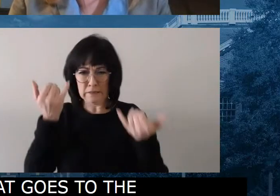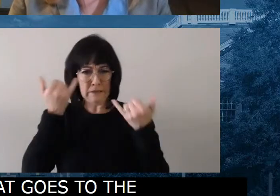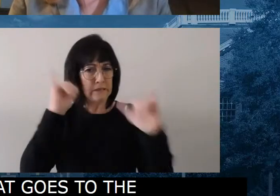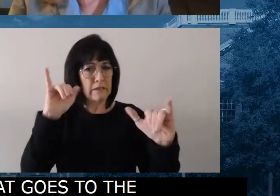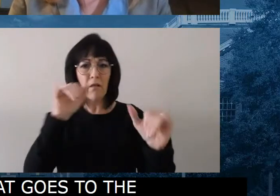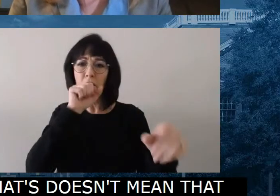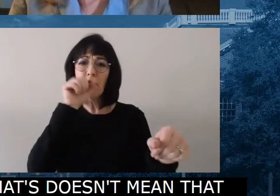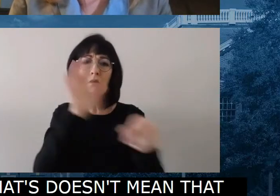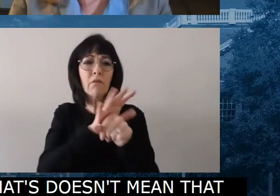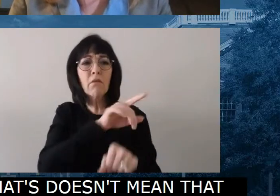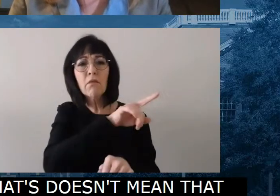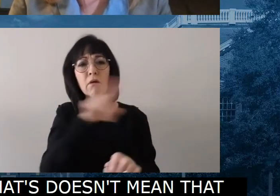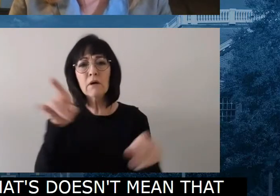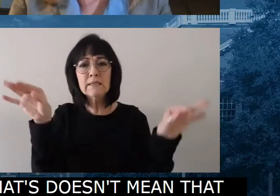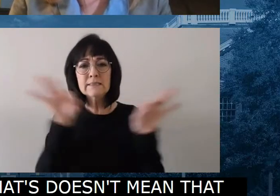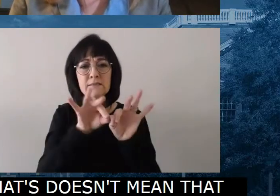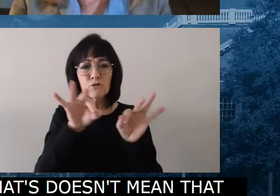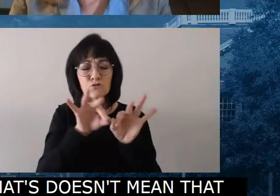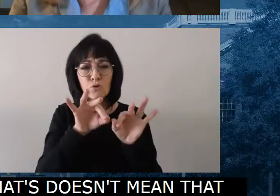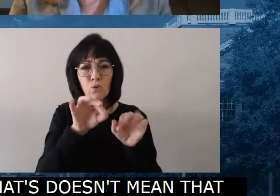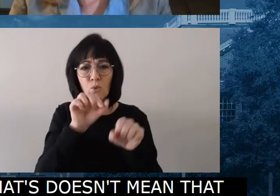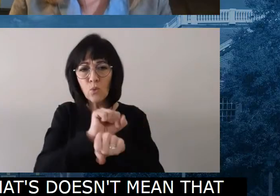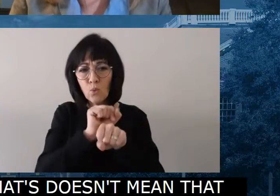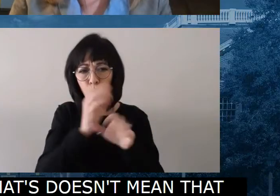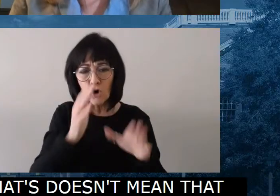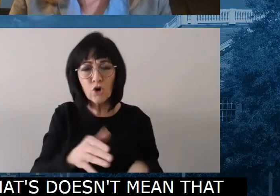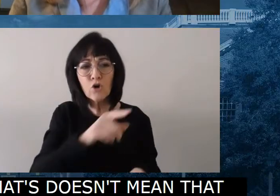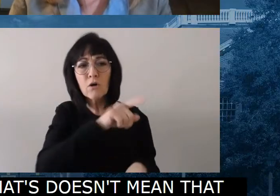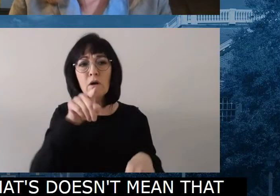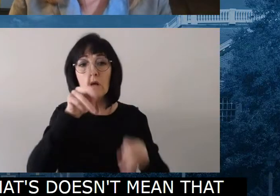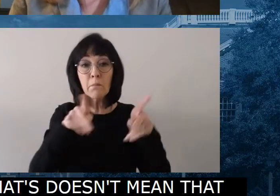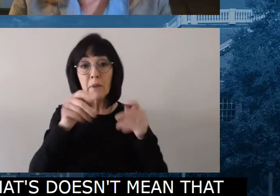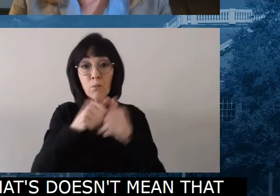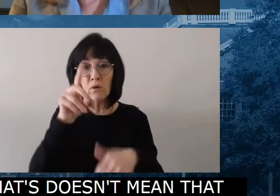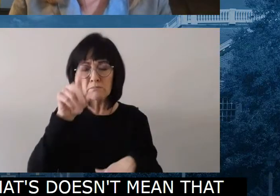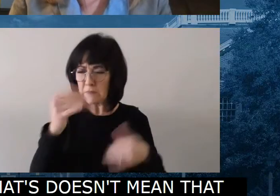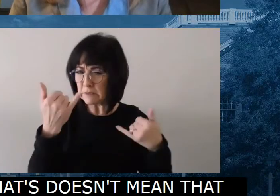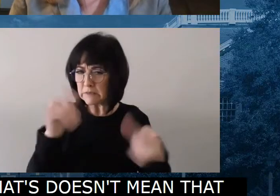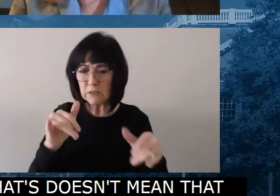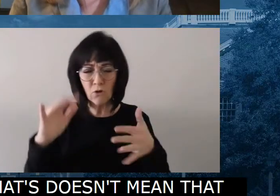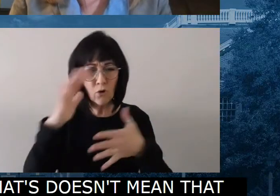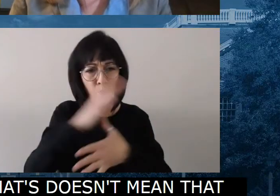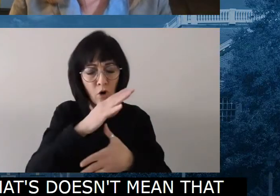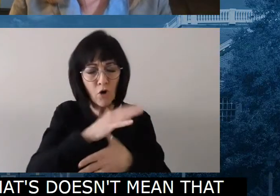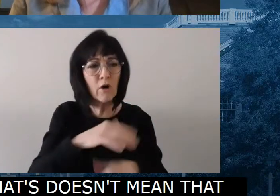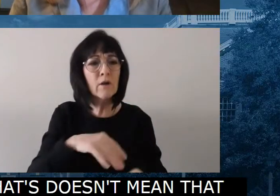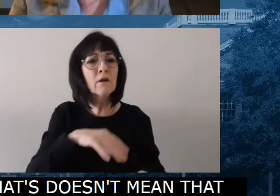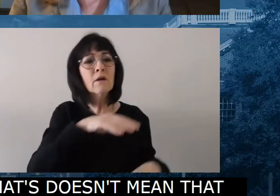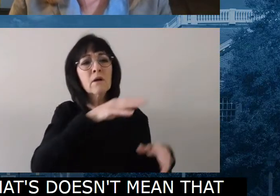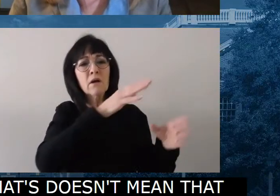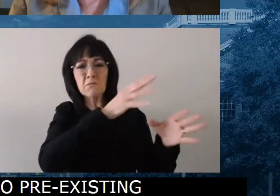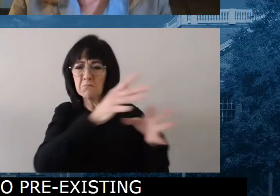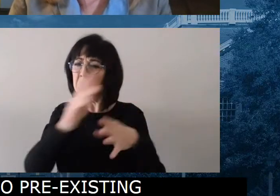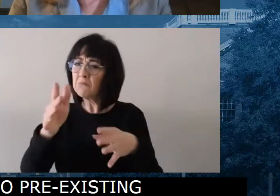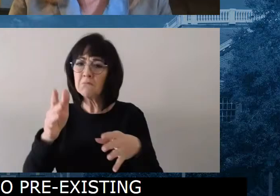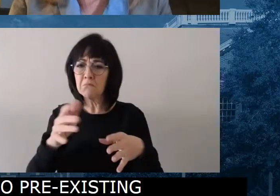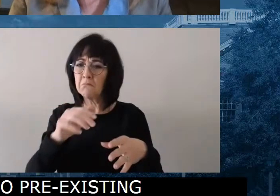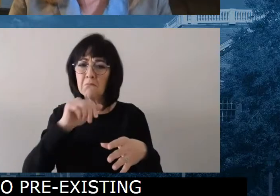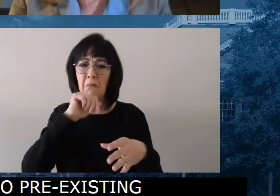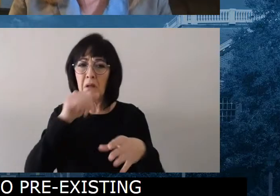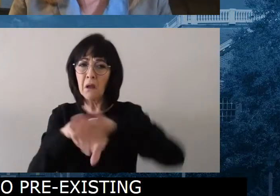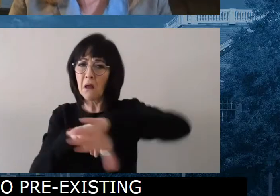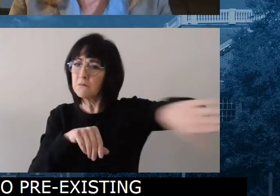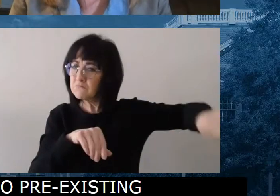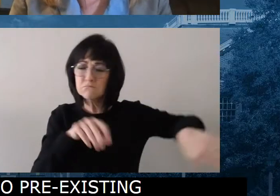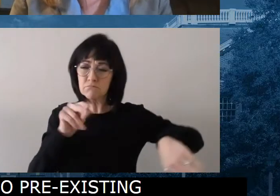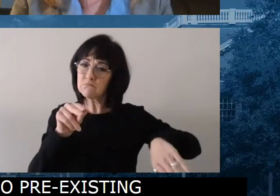Delawareans with disabilities, that we are factoring that into the invitations and for appointments that we make available.